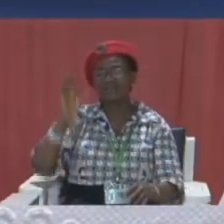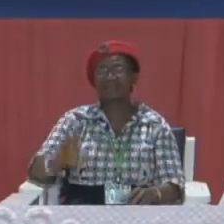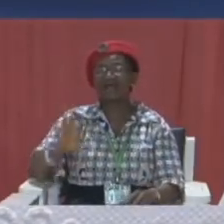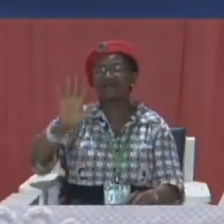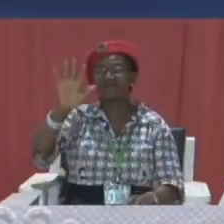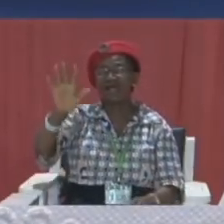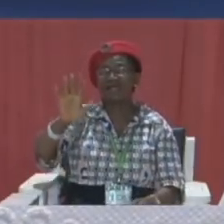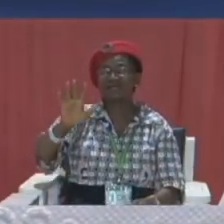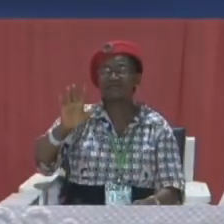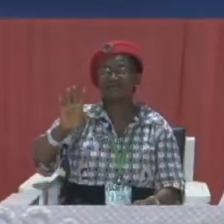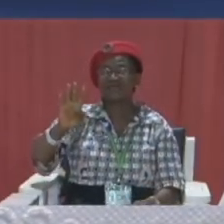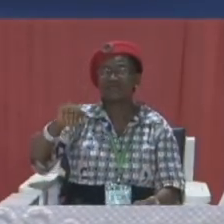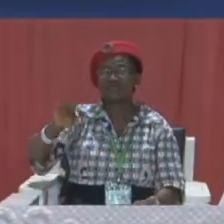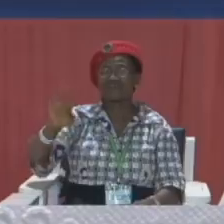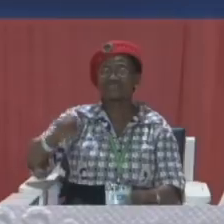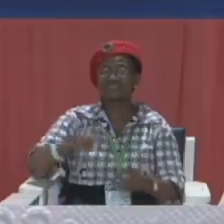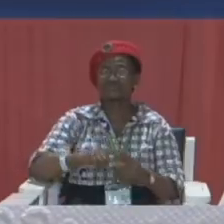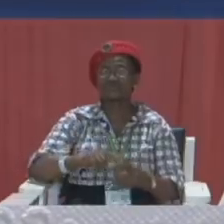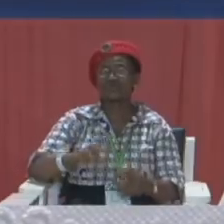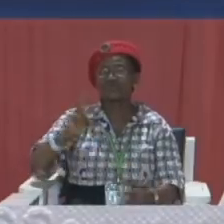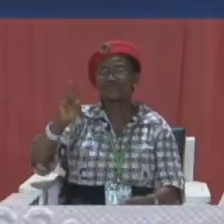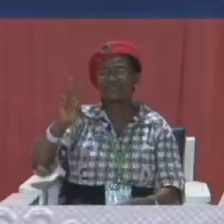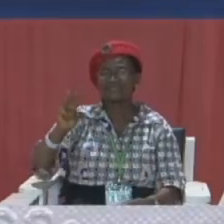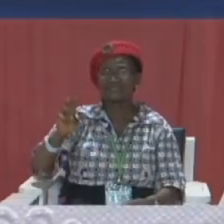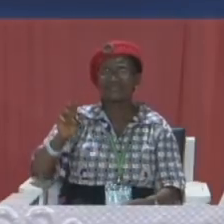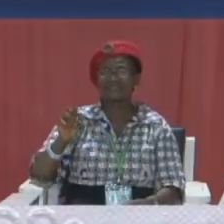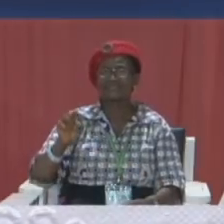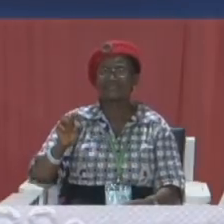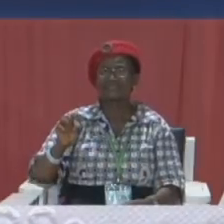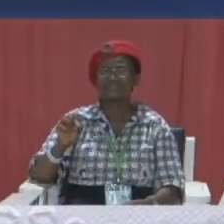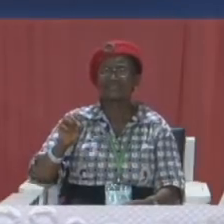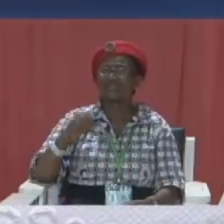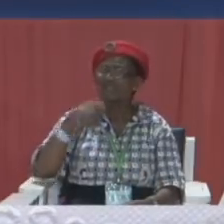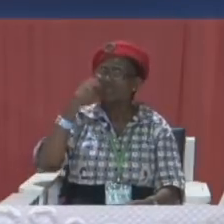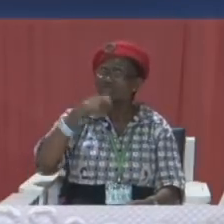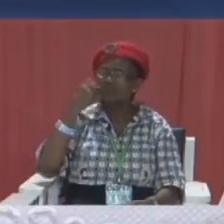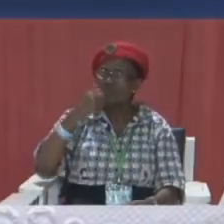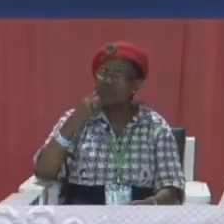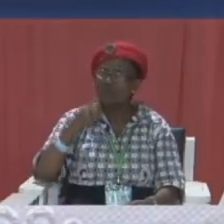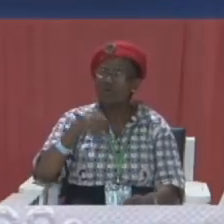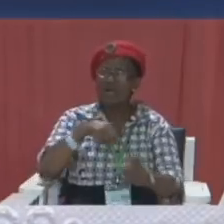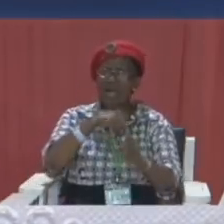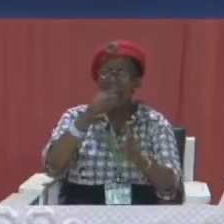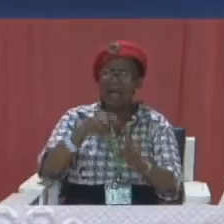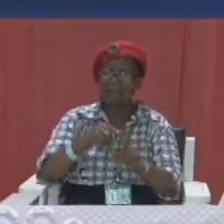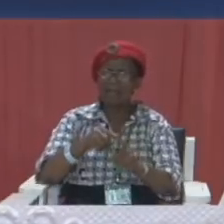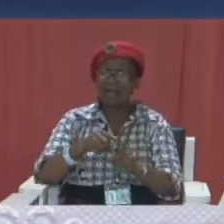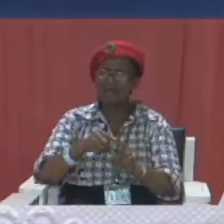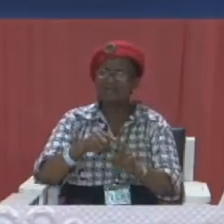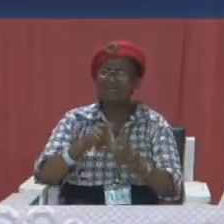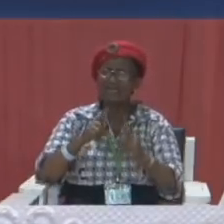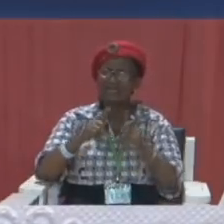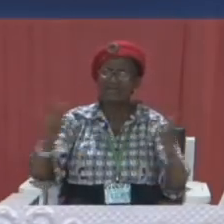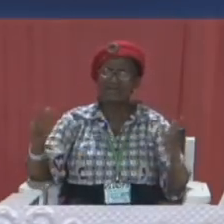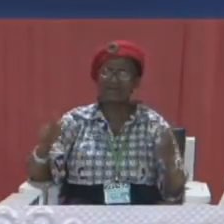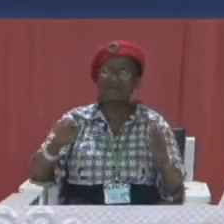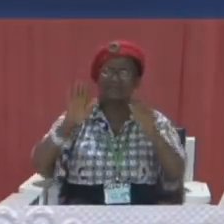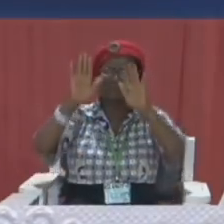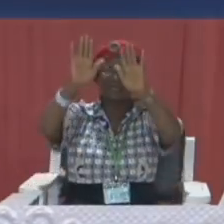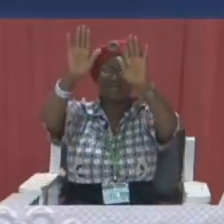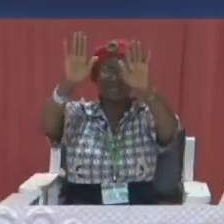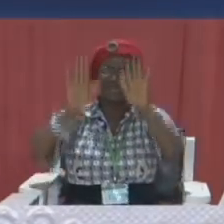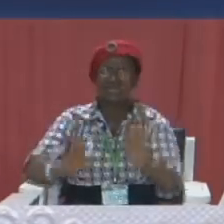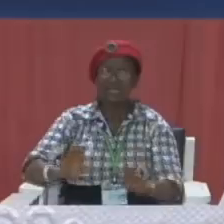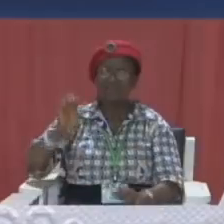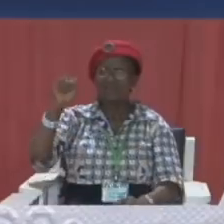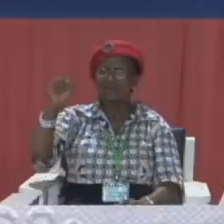Ìṣe àpọ́stólì orí karùn-ún ẹsẹ̀ kẹrìnlá dé ìkẹrìndínlógún. Spoke about great miracles wrought by the